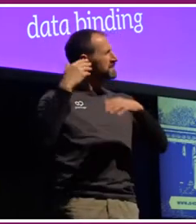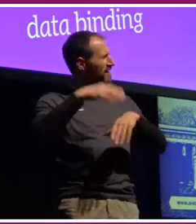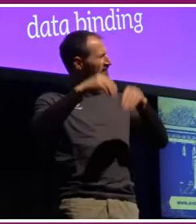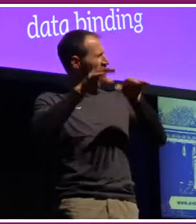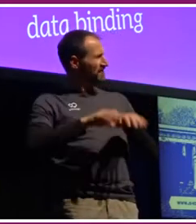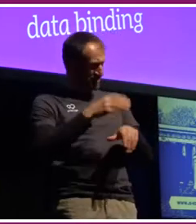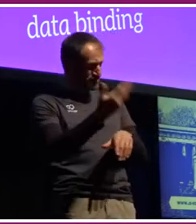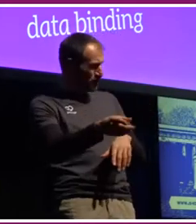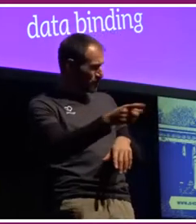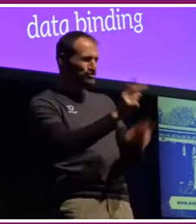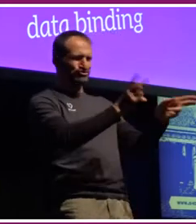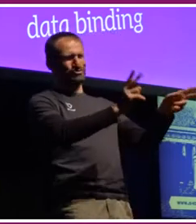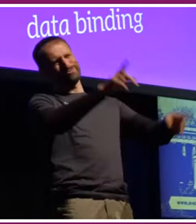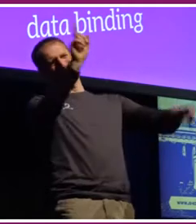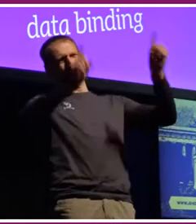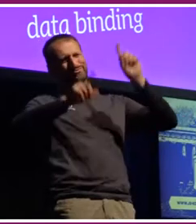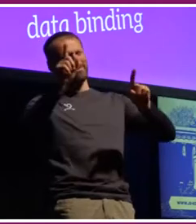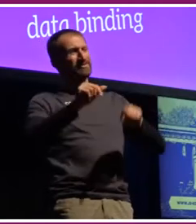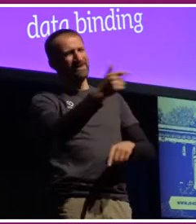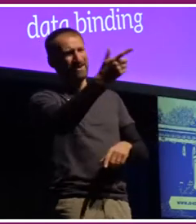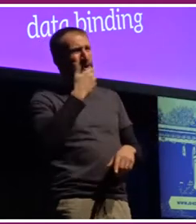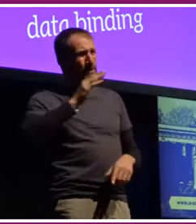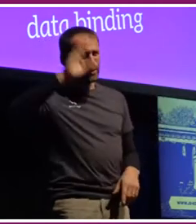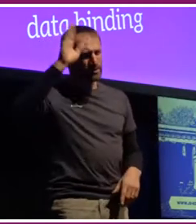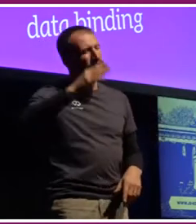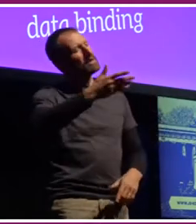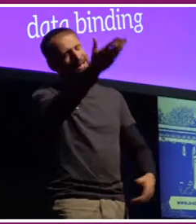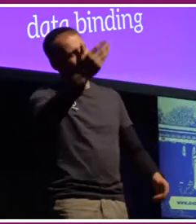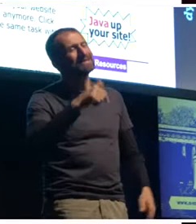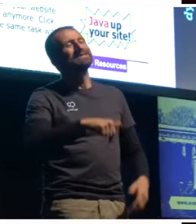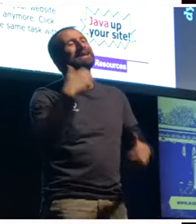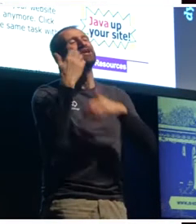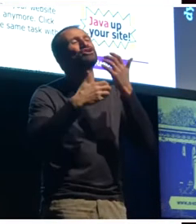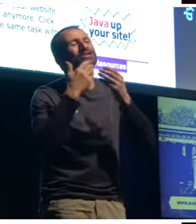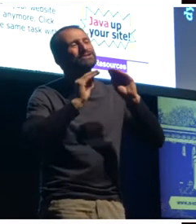Yeah, awesome. For those of you not raising your hands, you just got a history lesson.